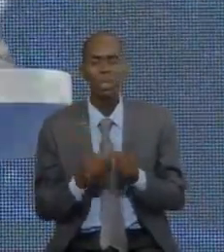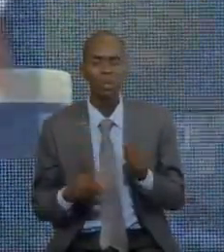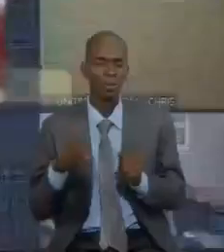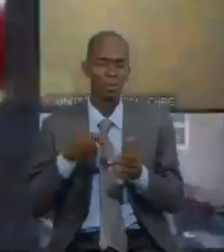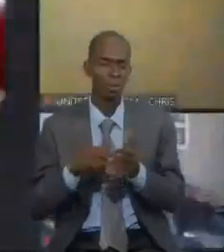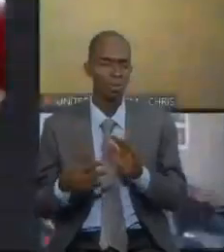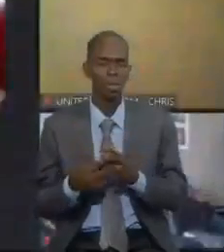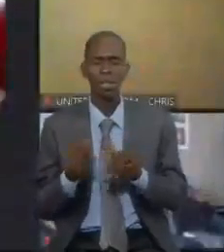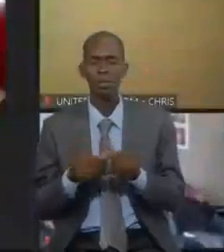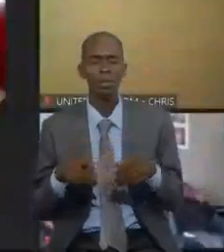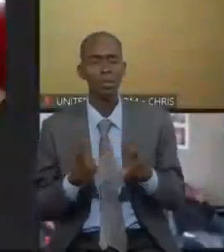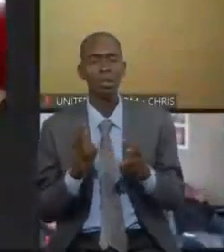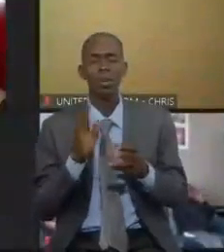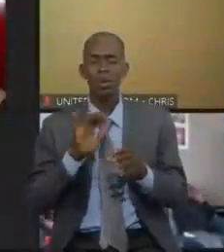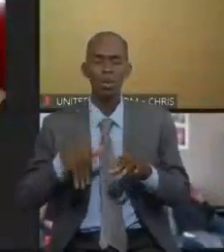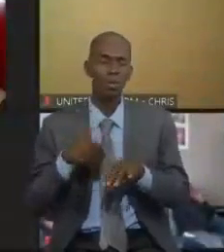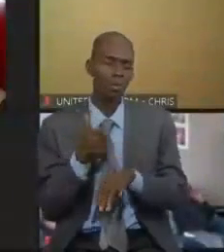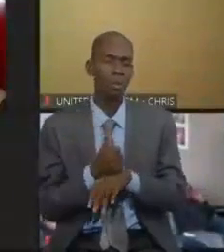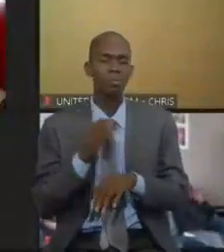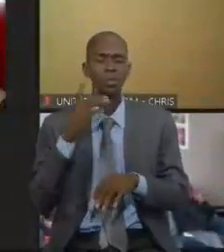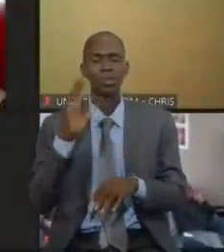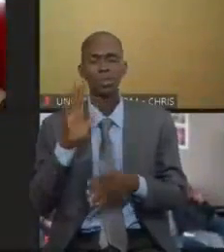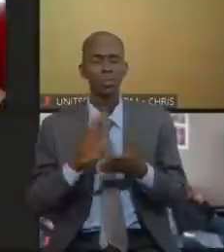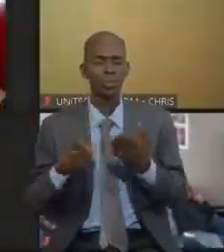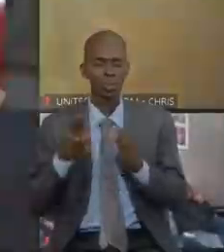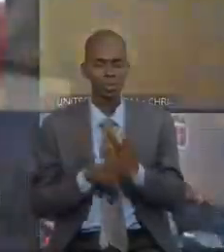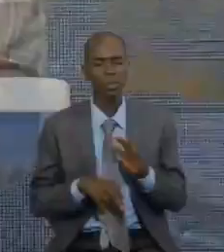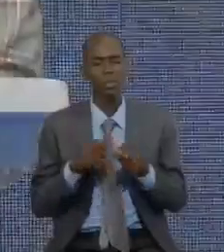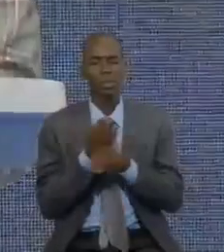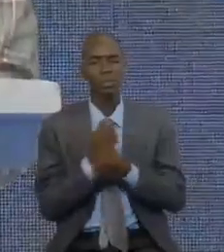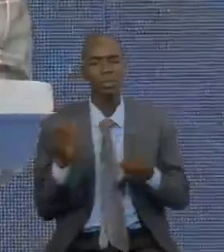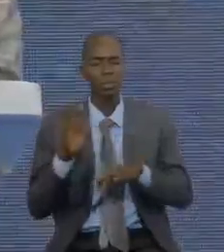Confirm the forgiveness, the salvation in every heart right now.